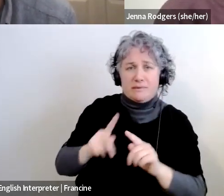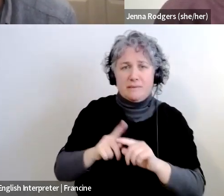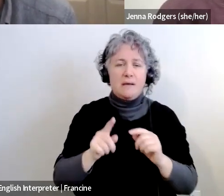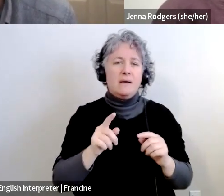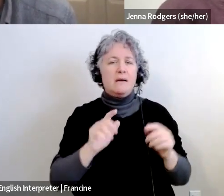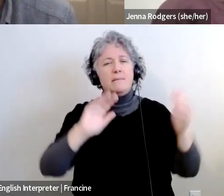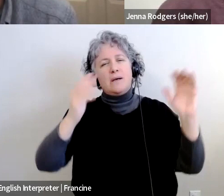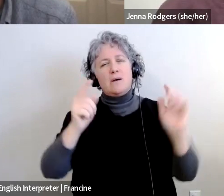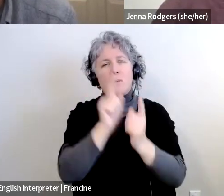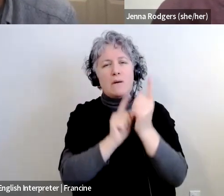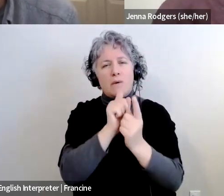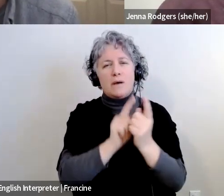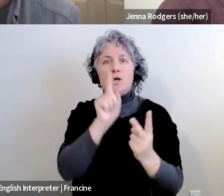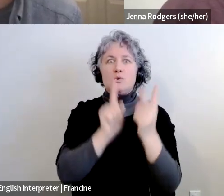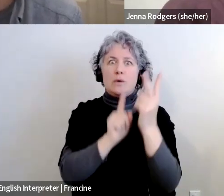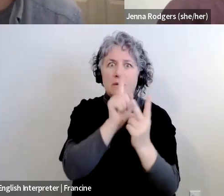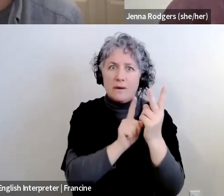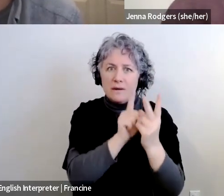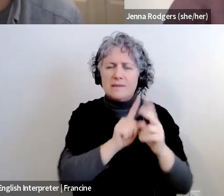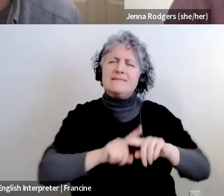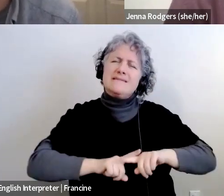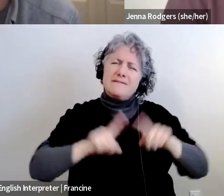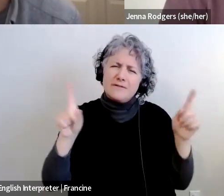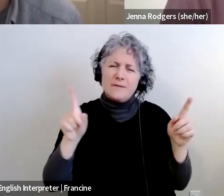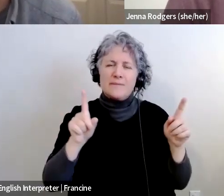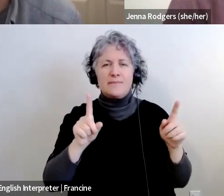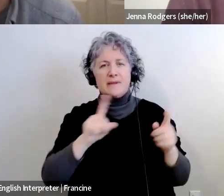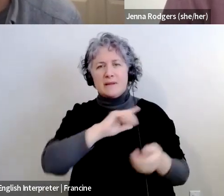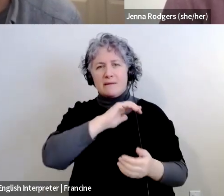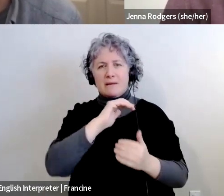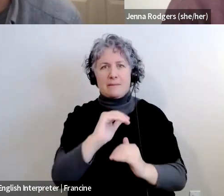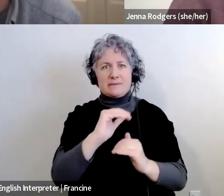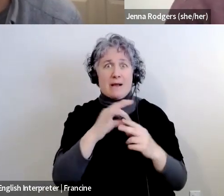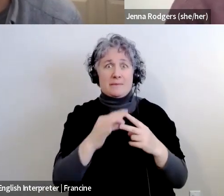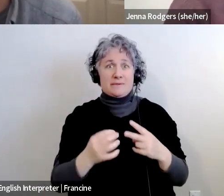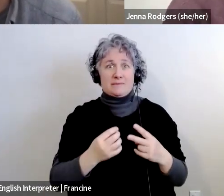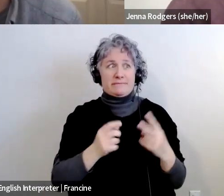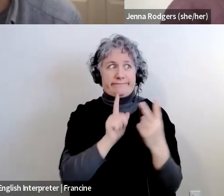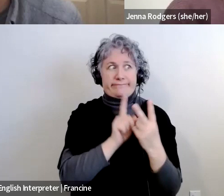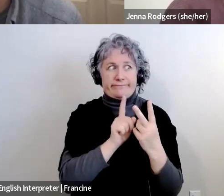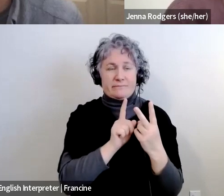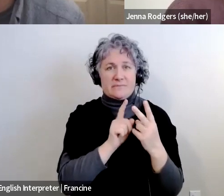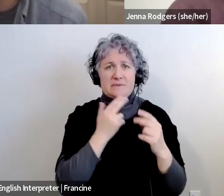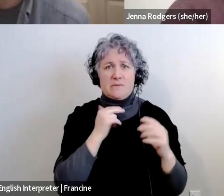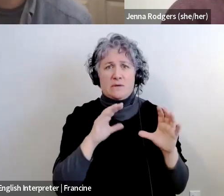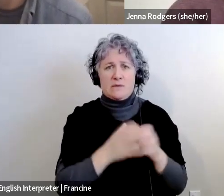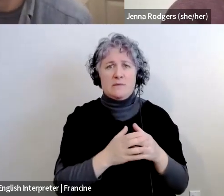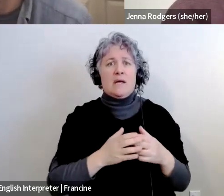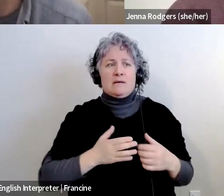one-on-one situation or a two-on-one situation, there aren't as many options, and people often feel more compelled in these smaller situations to speak